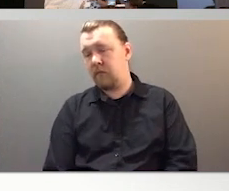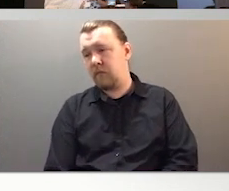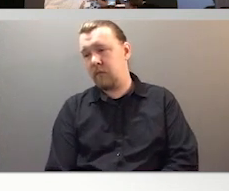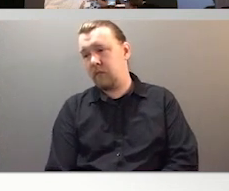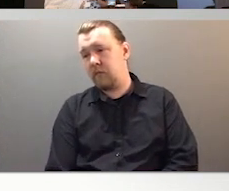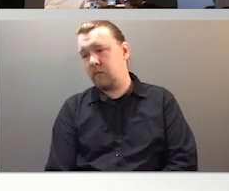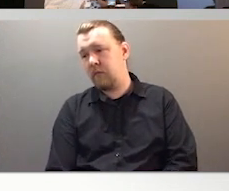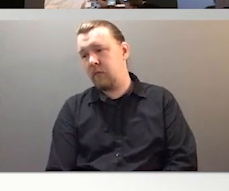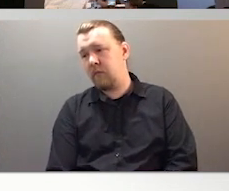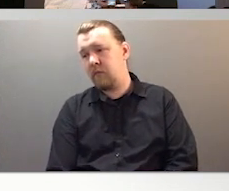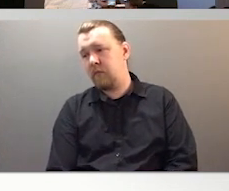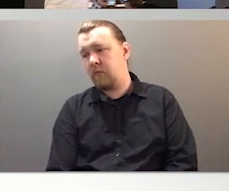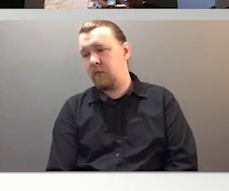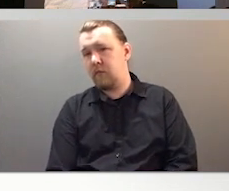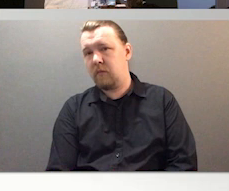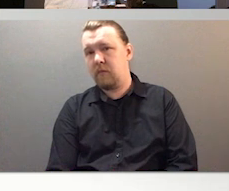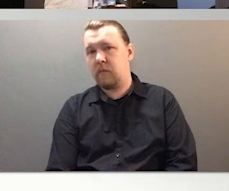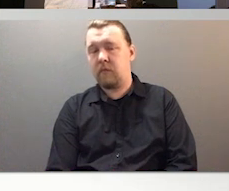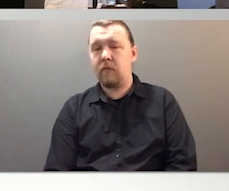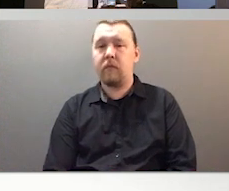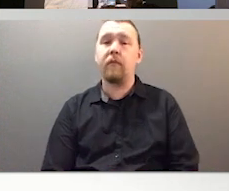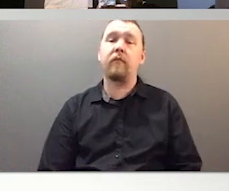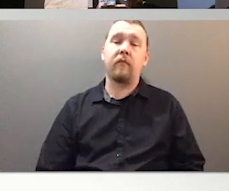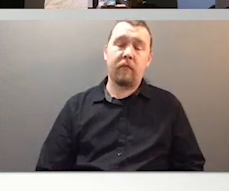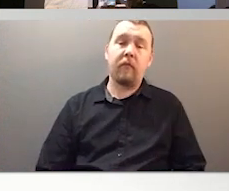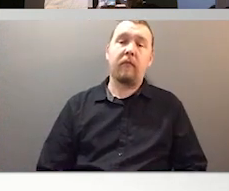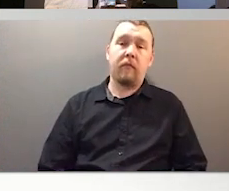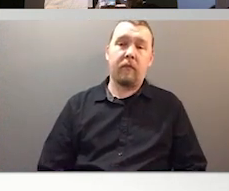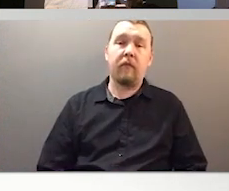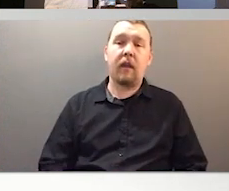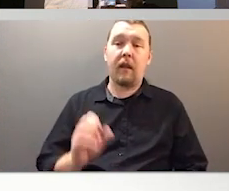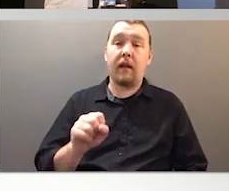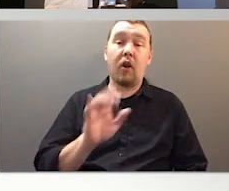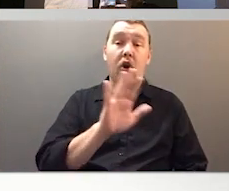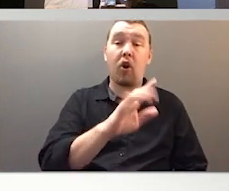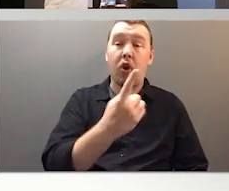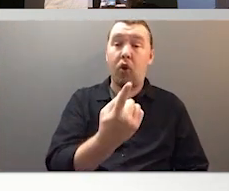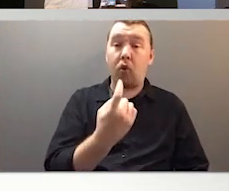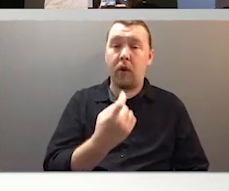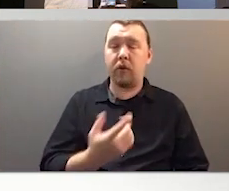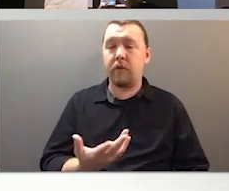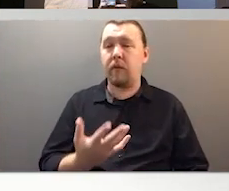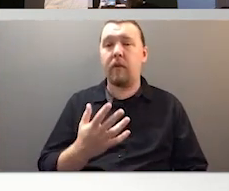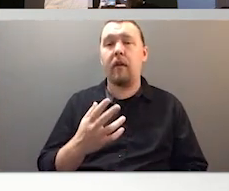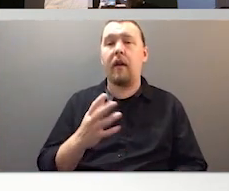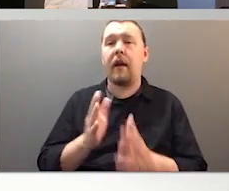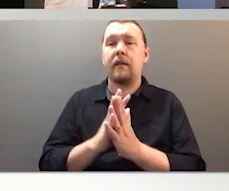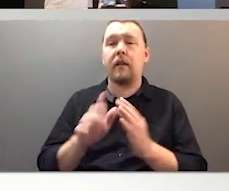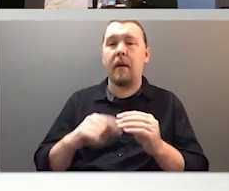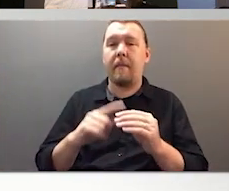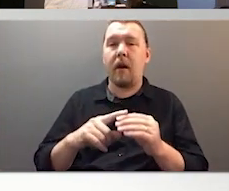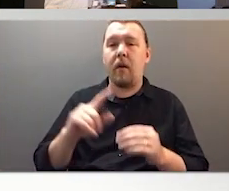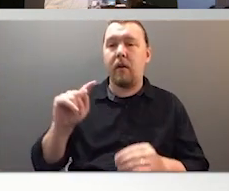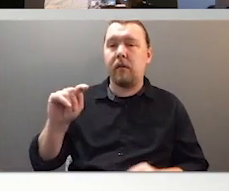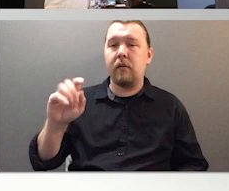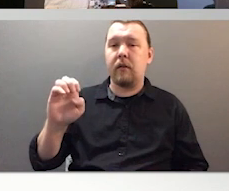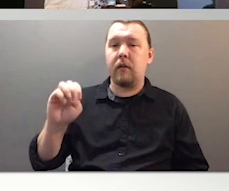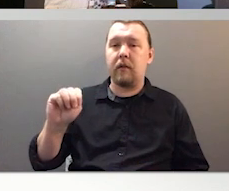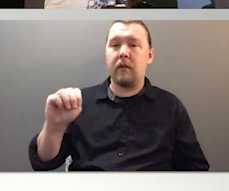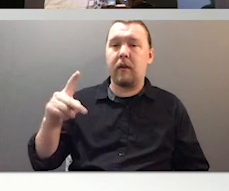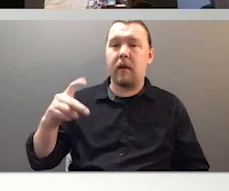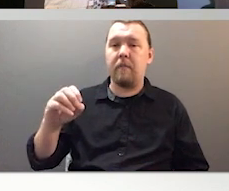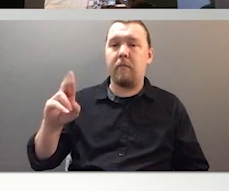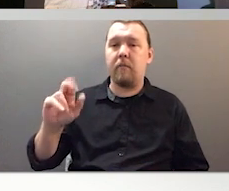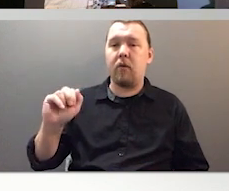that. Yeah, so the question was asking about the temporal lobe for those that can't hear it. I'm